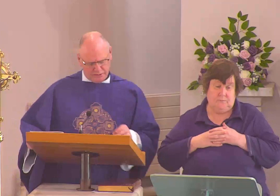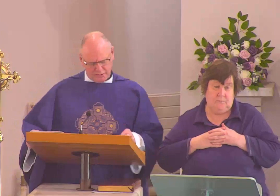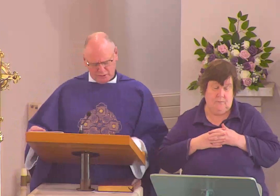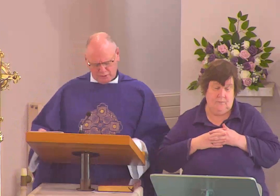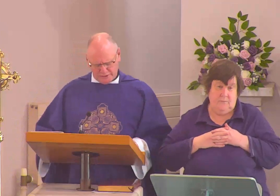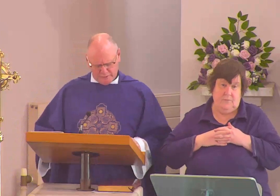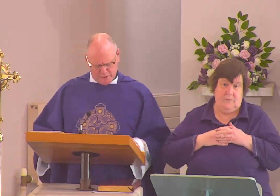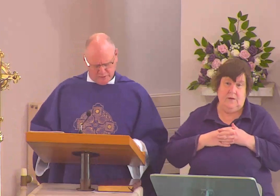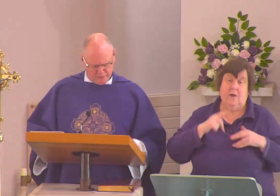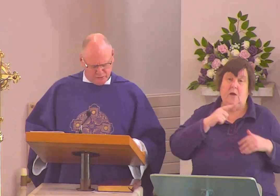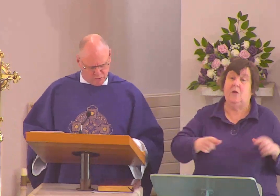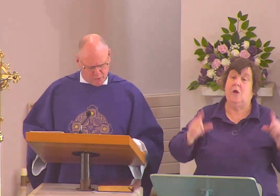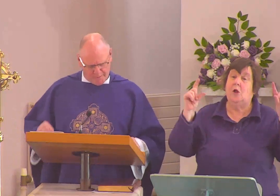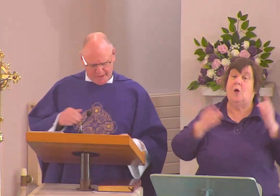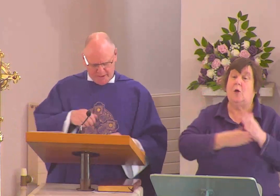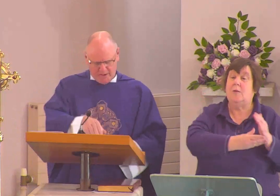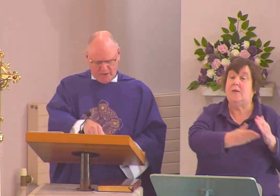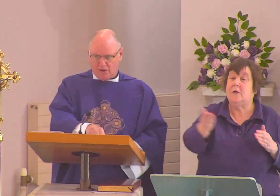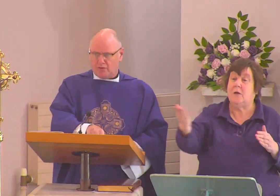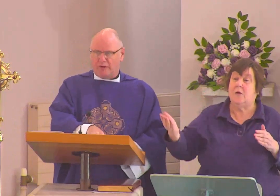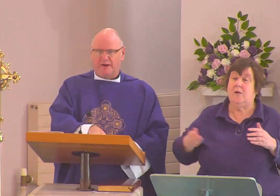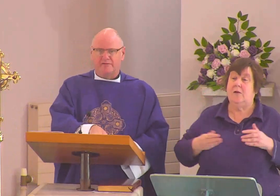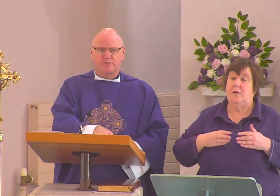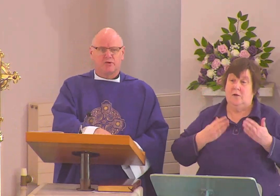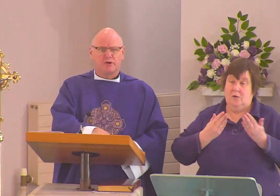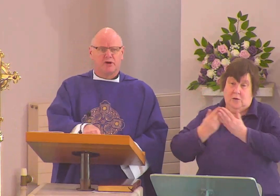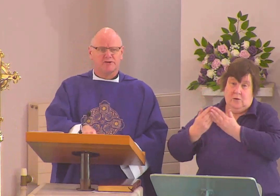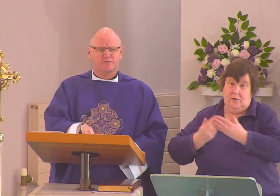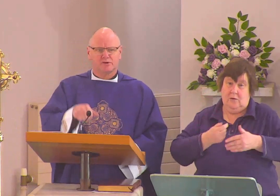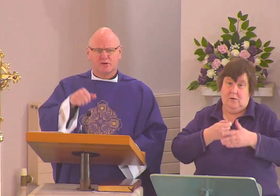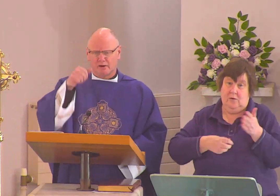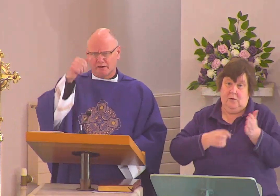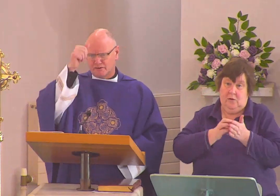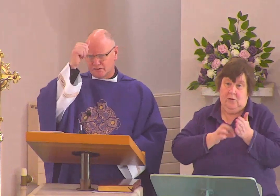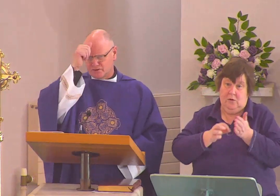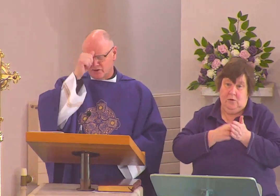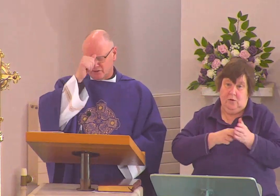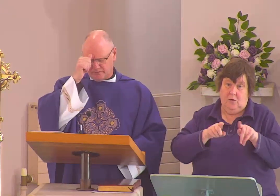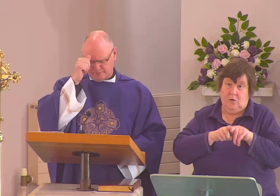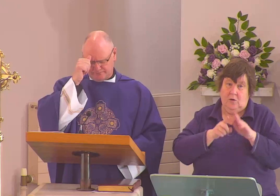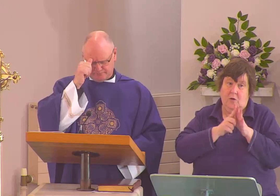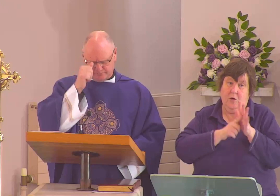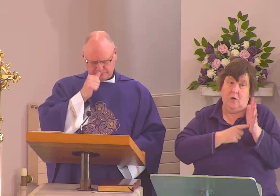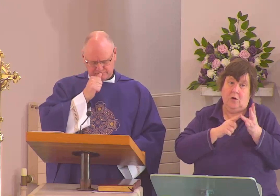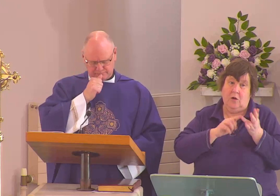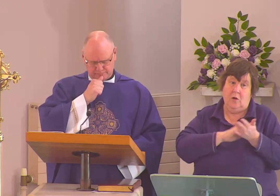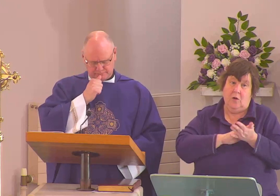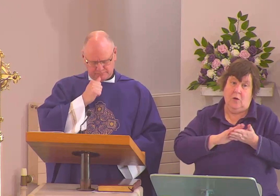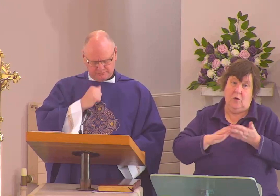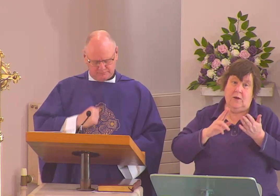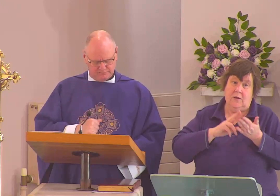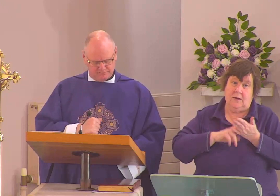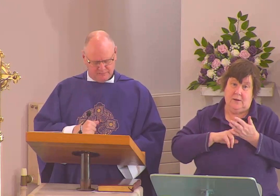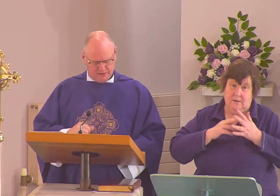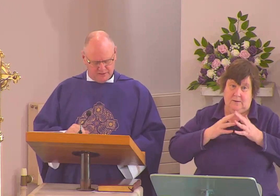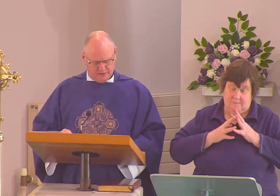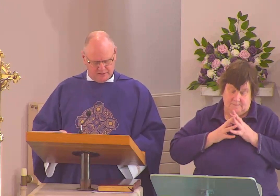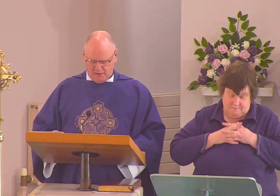The Lord be with you. A reading from the Holy Gospel according to John.